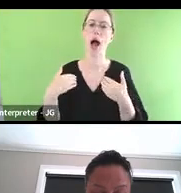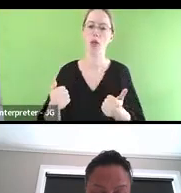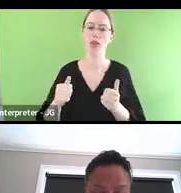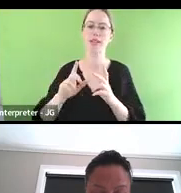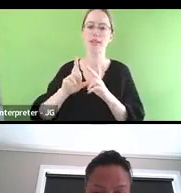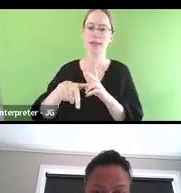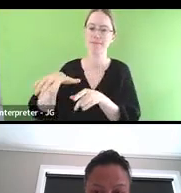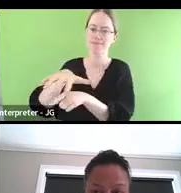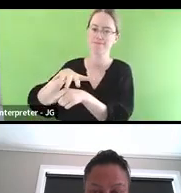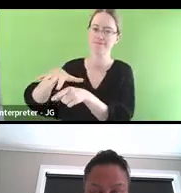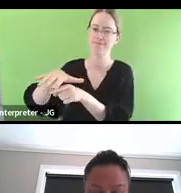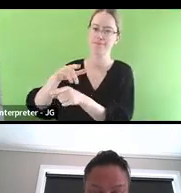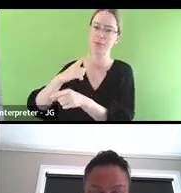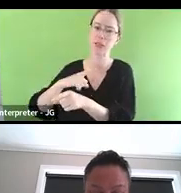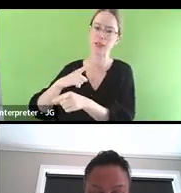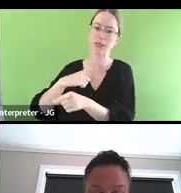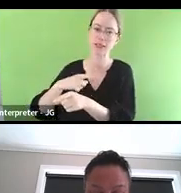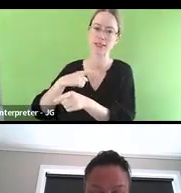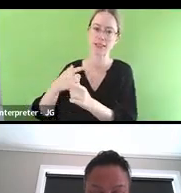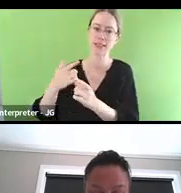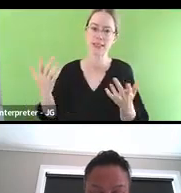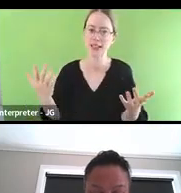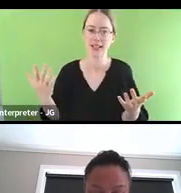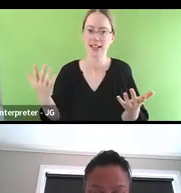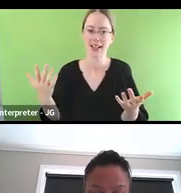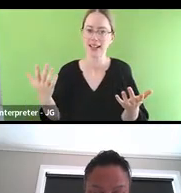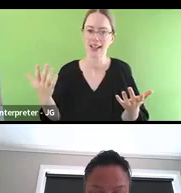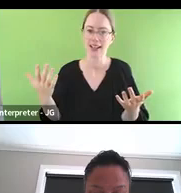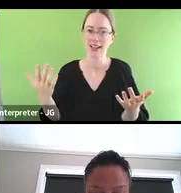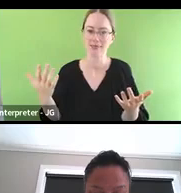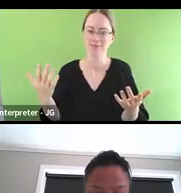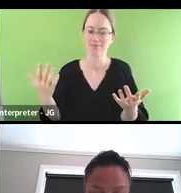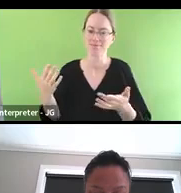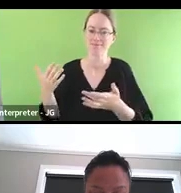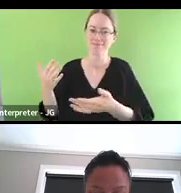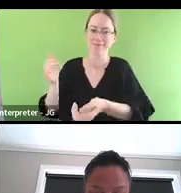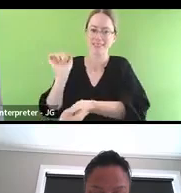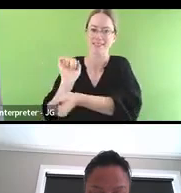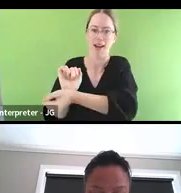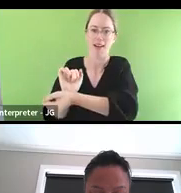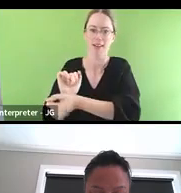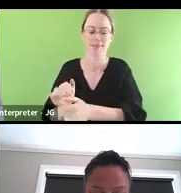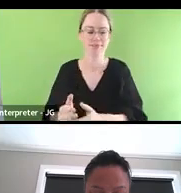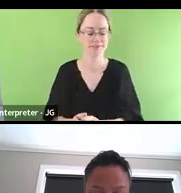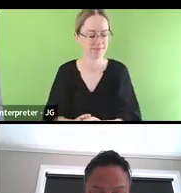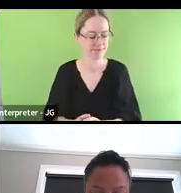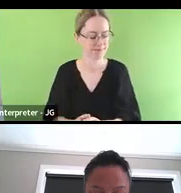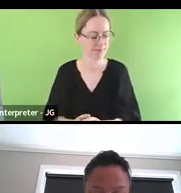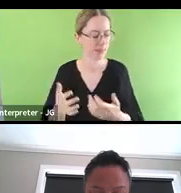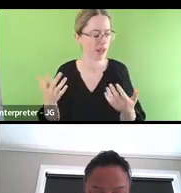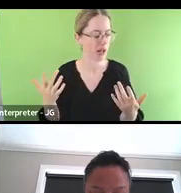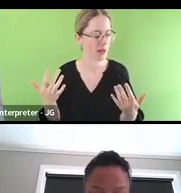disability, because yeah, there just is an issue there. And